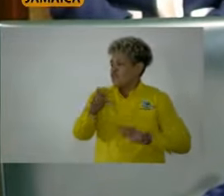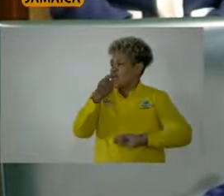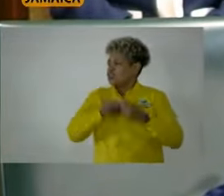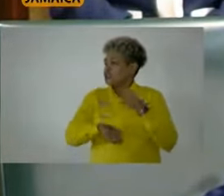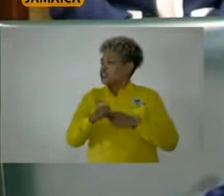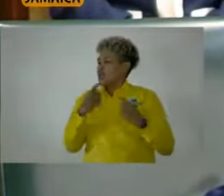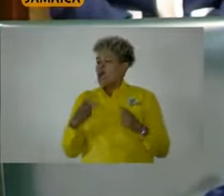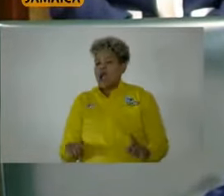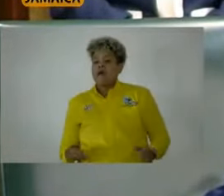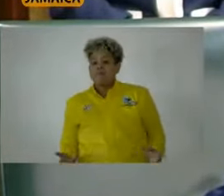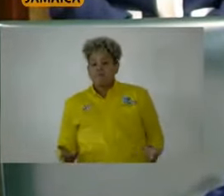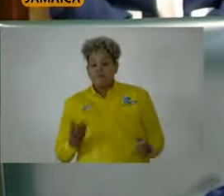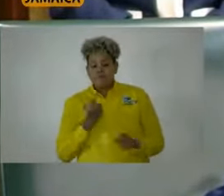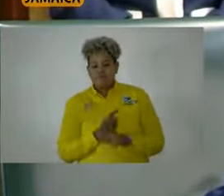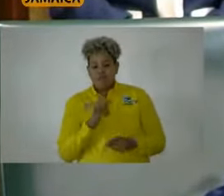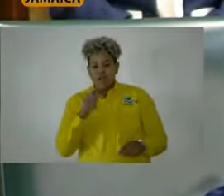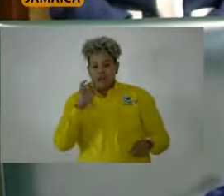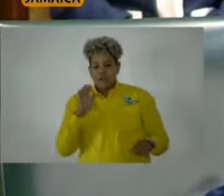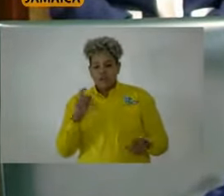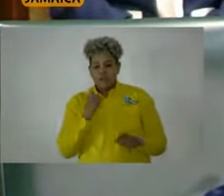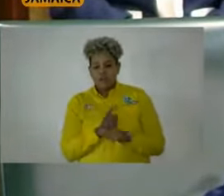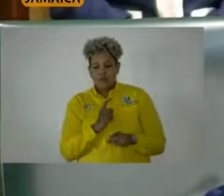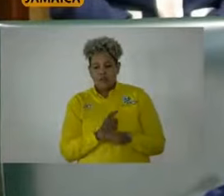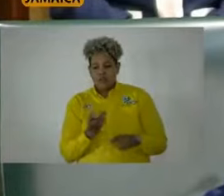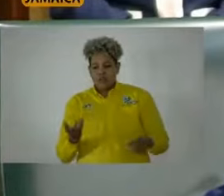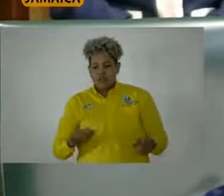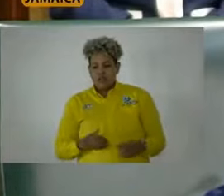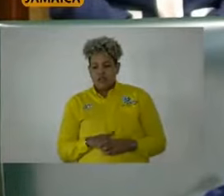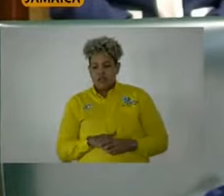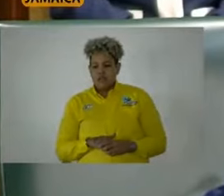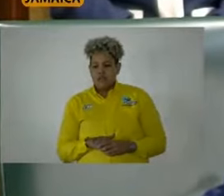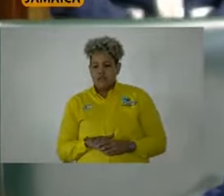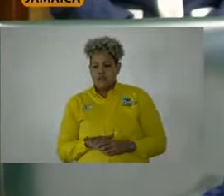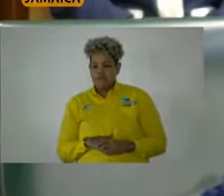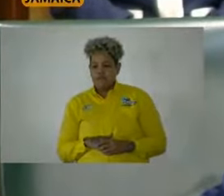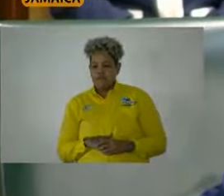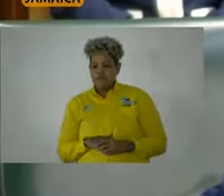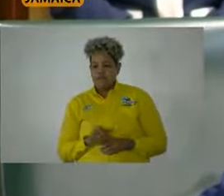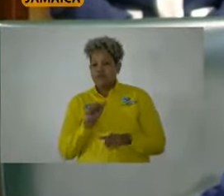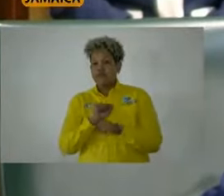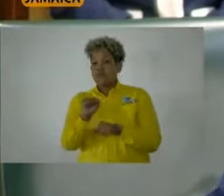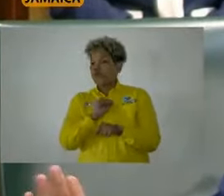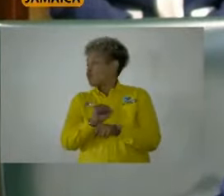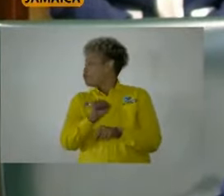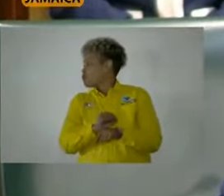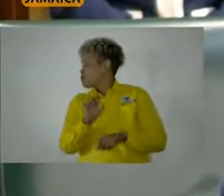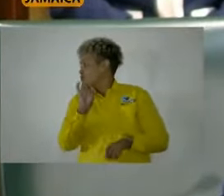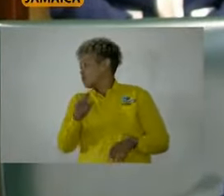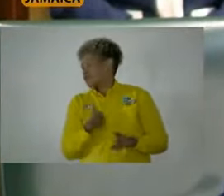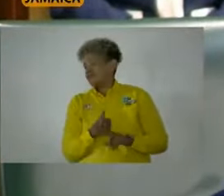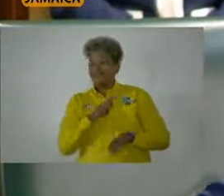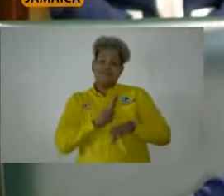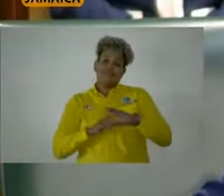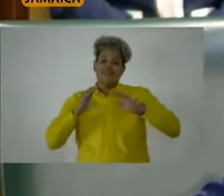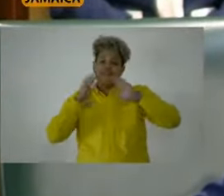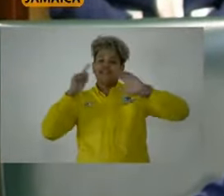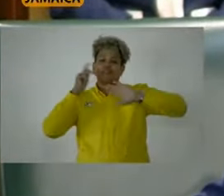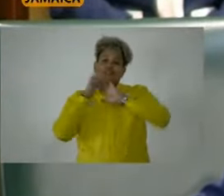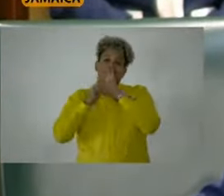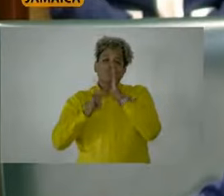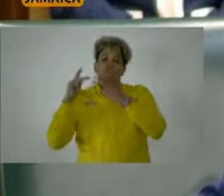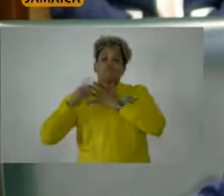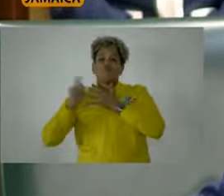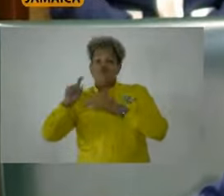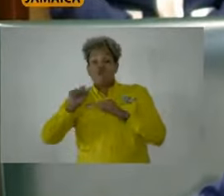change. Right, Natalie? That's right. At the national level, our policies and programs must